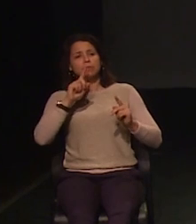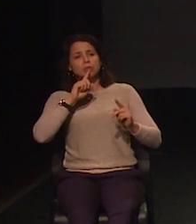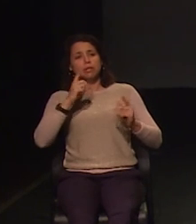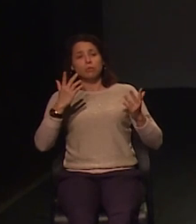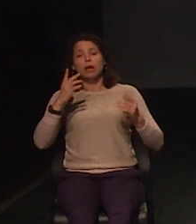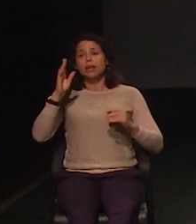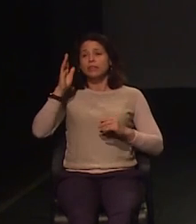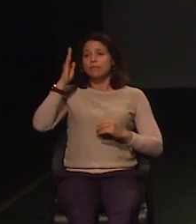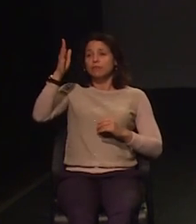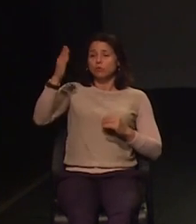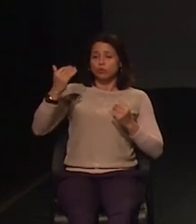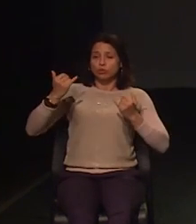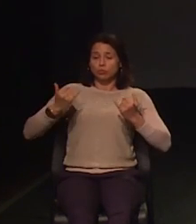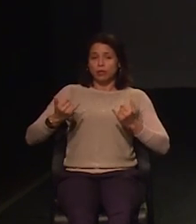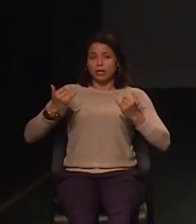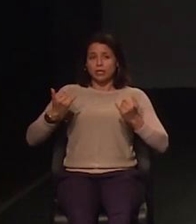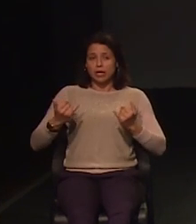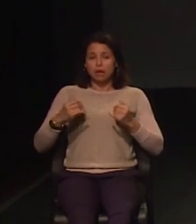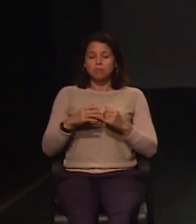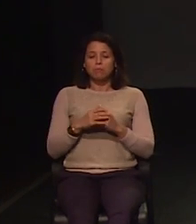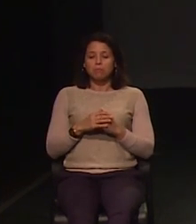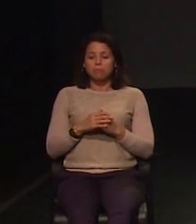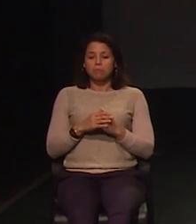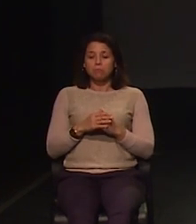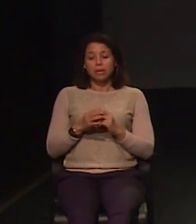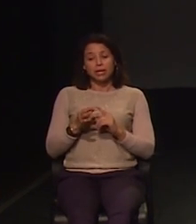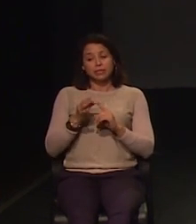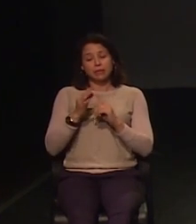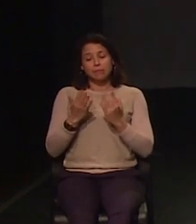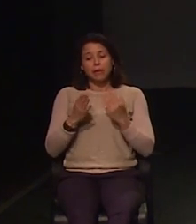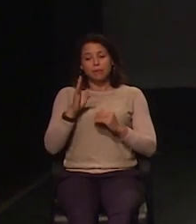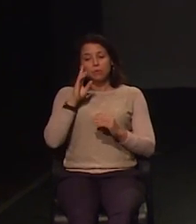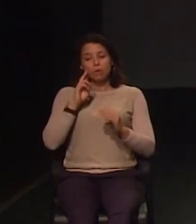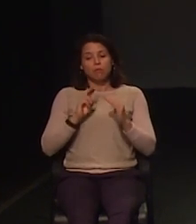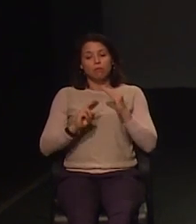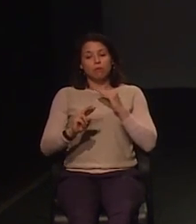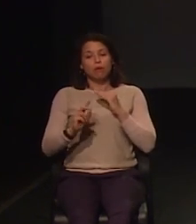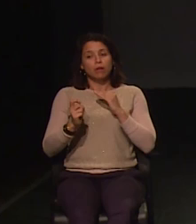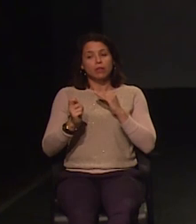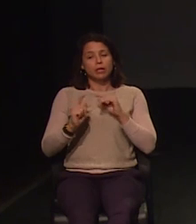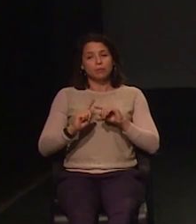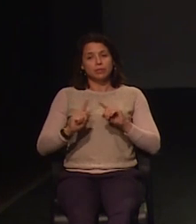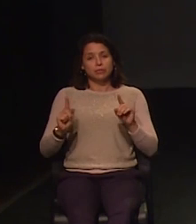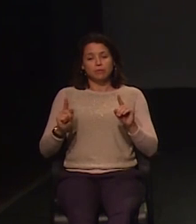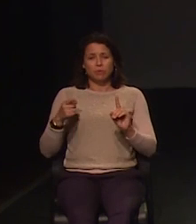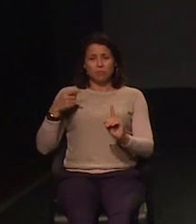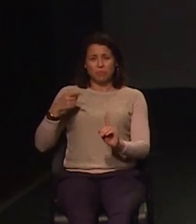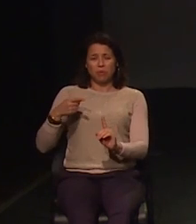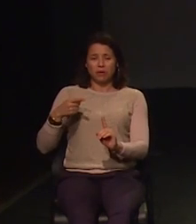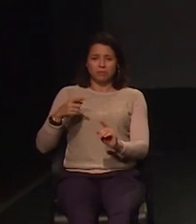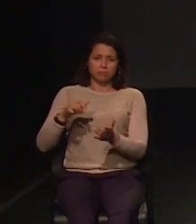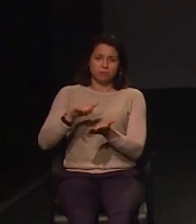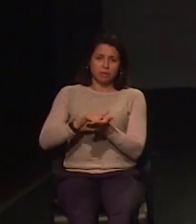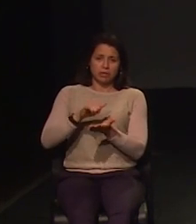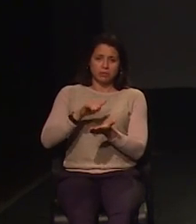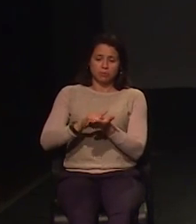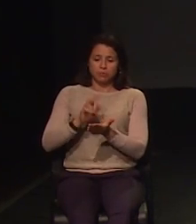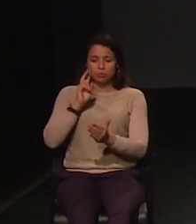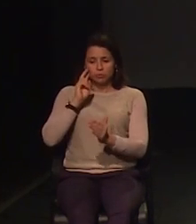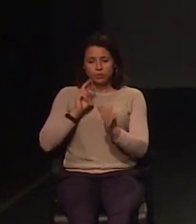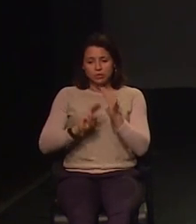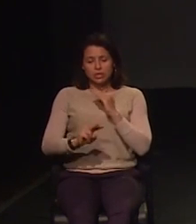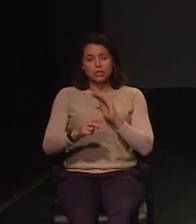so except maybe it'll look a little different, right? So it's hard to predict exactly, obviously, what it's going to be,